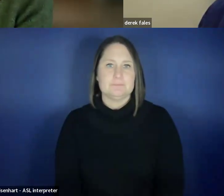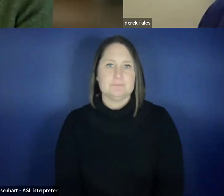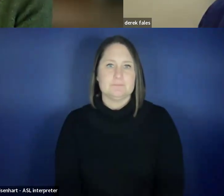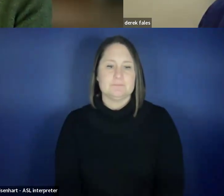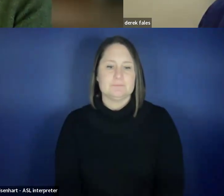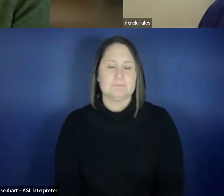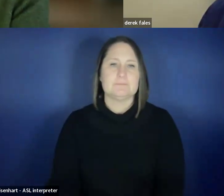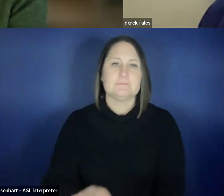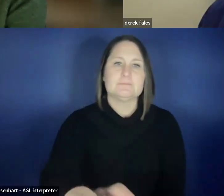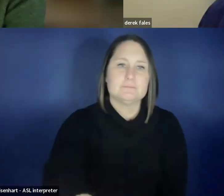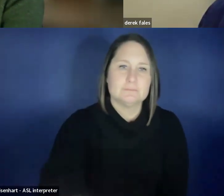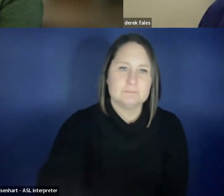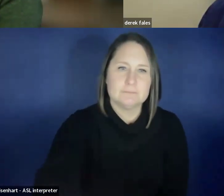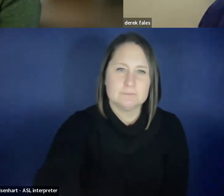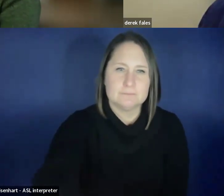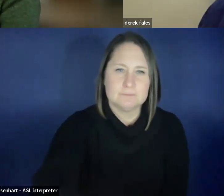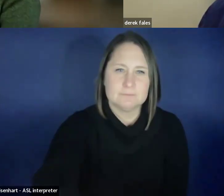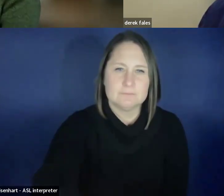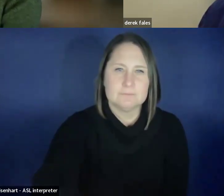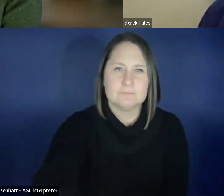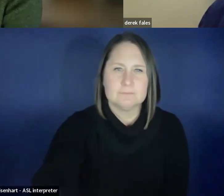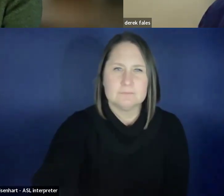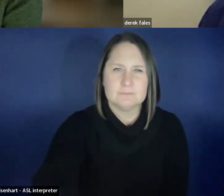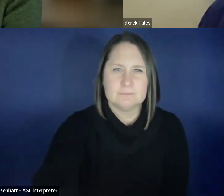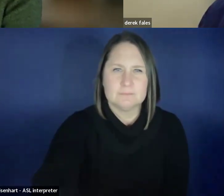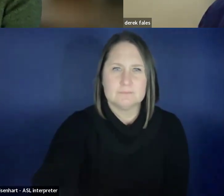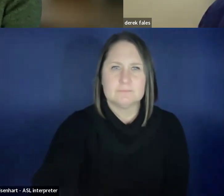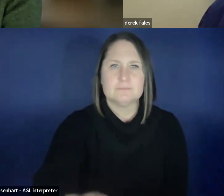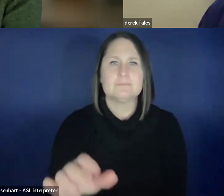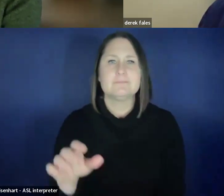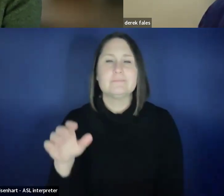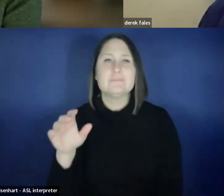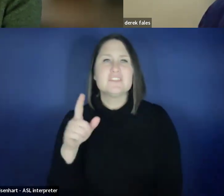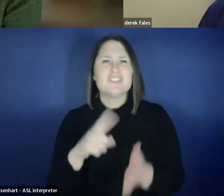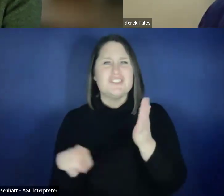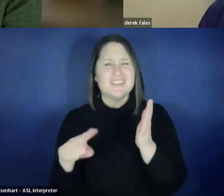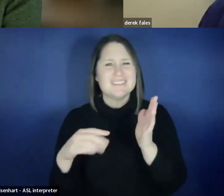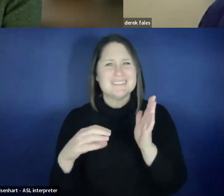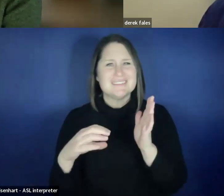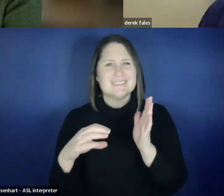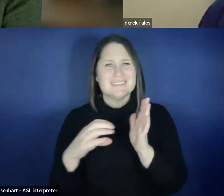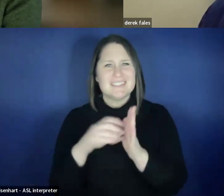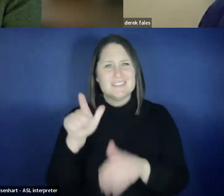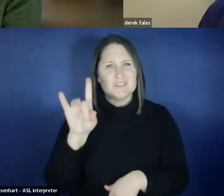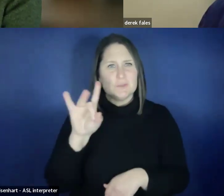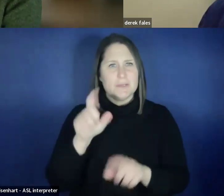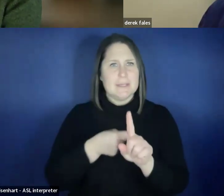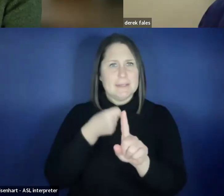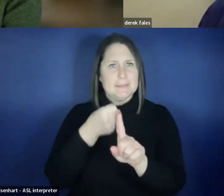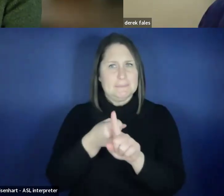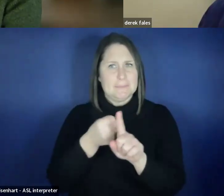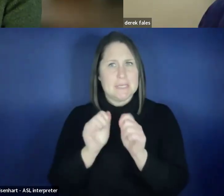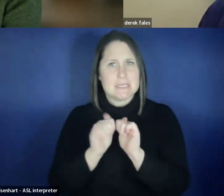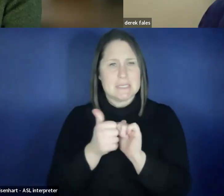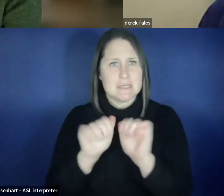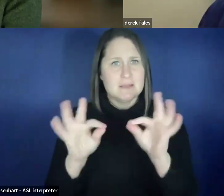Let's see. Another question, just double checking about how section 28 is impacted